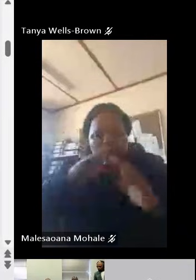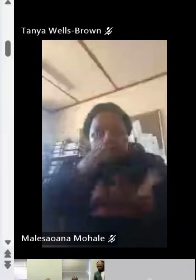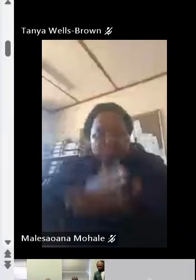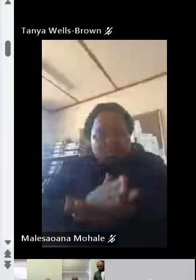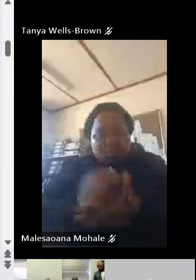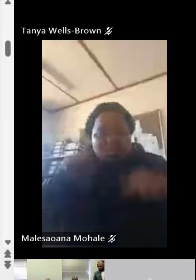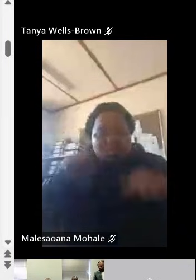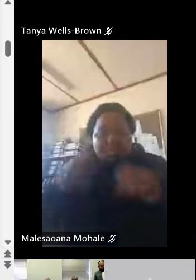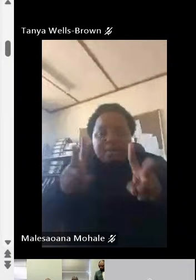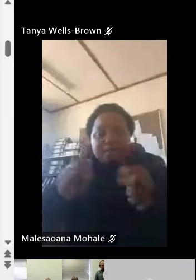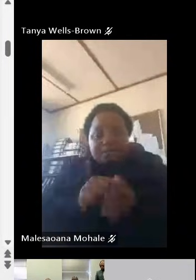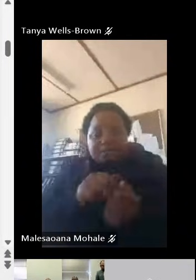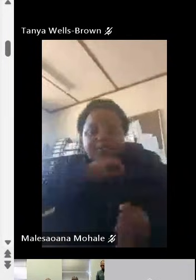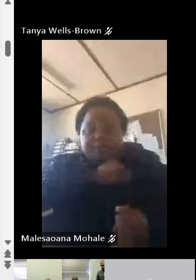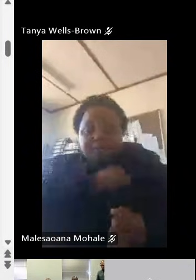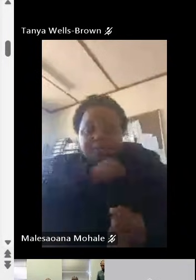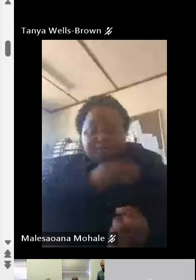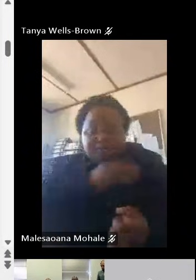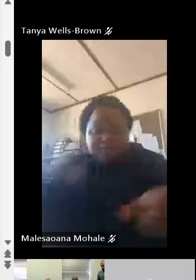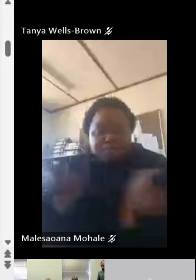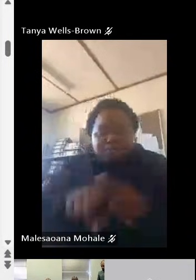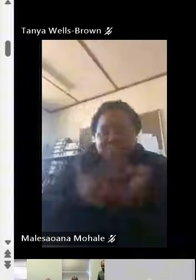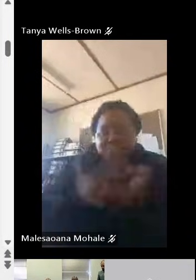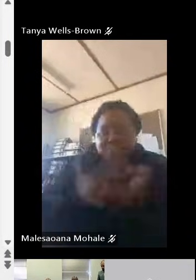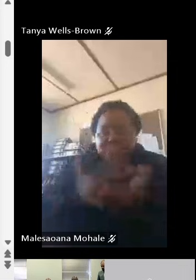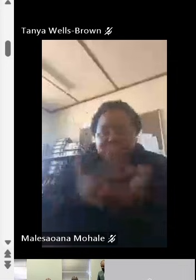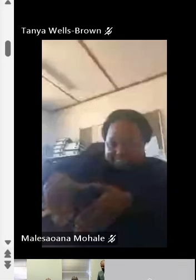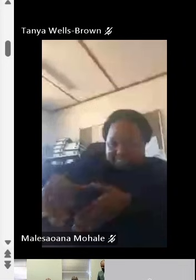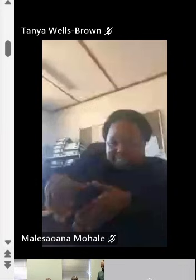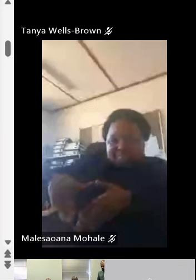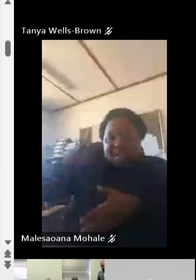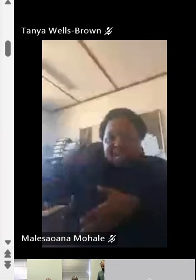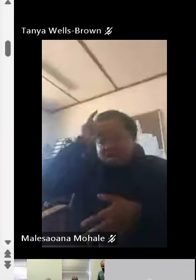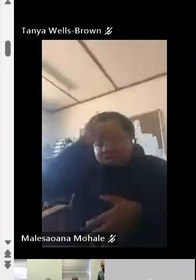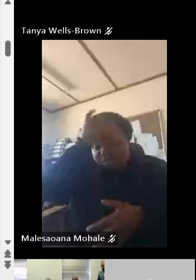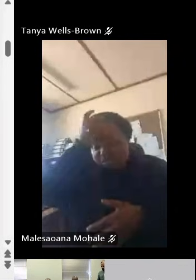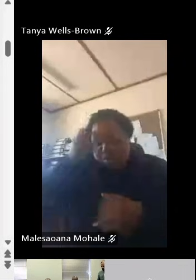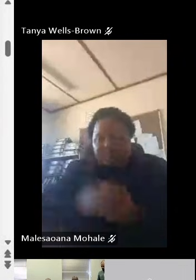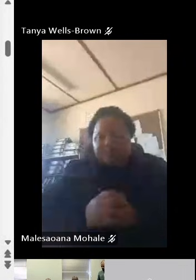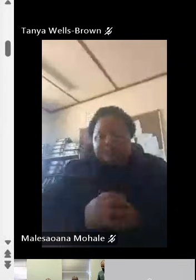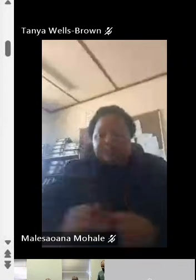with disabilities also left behind. Next slide, please.